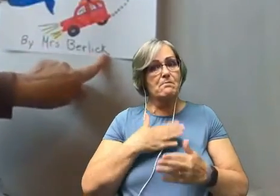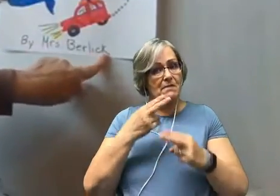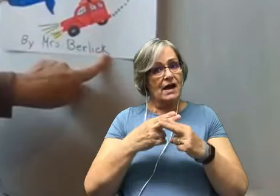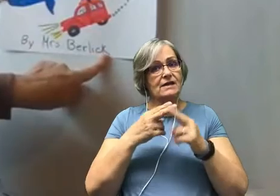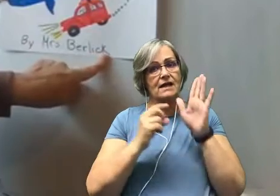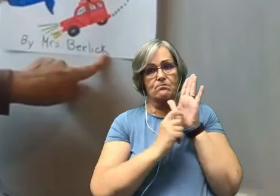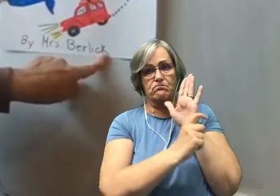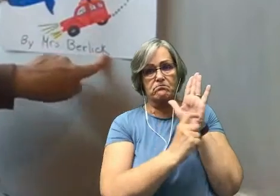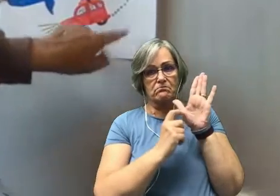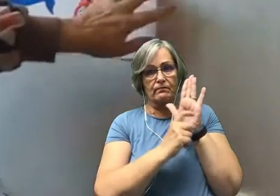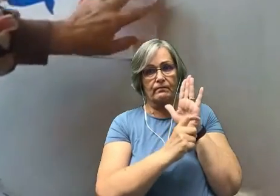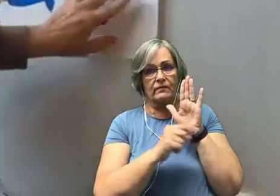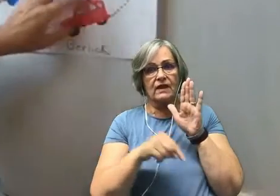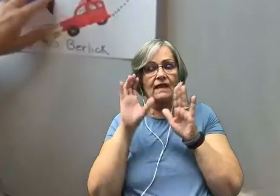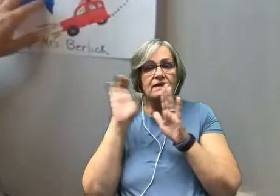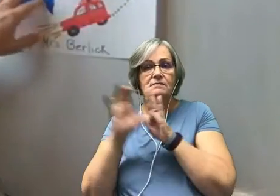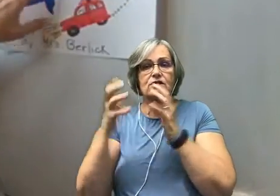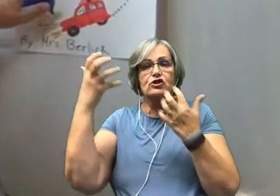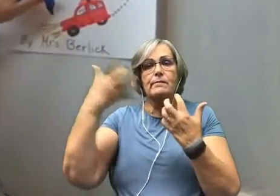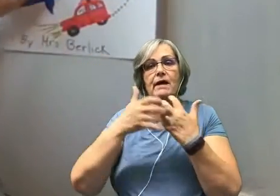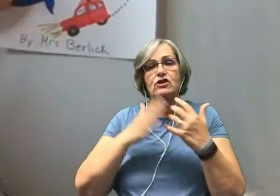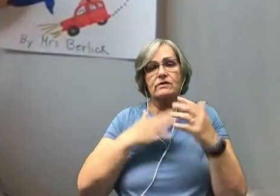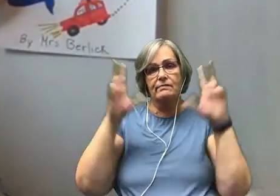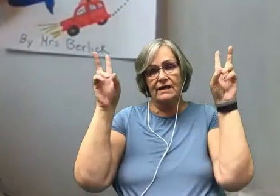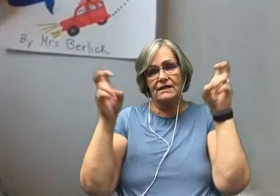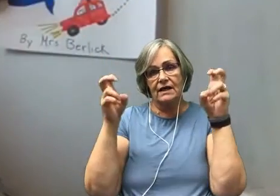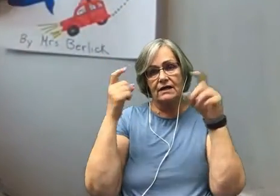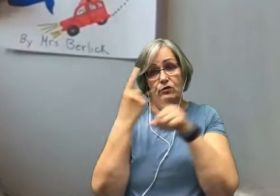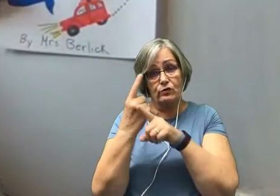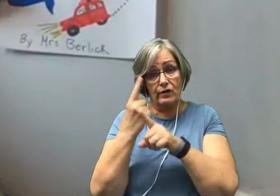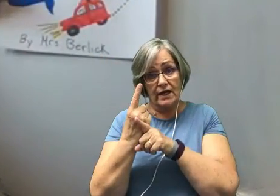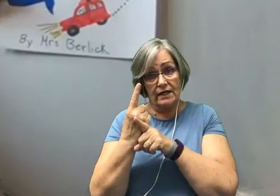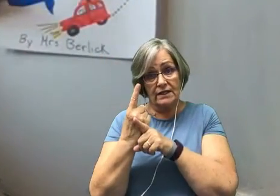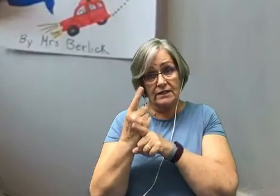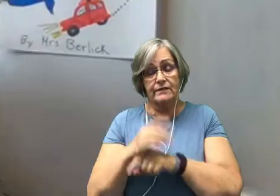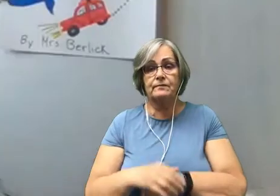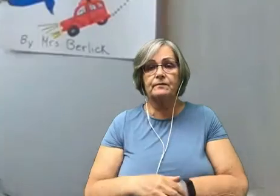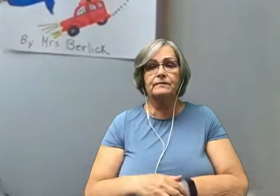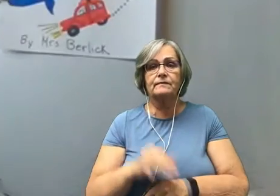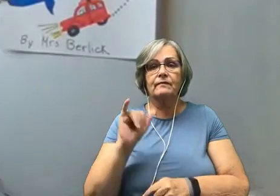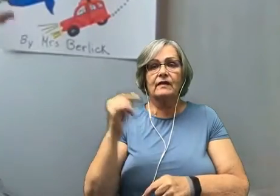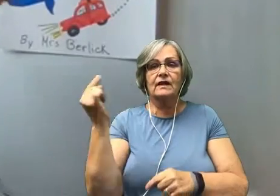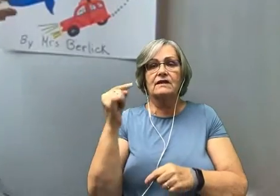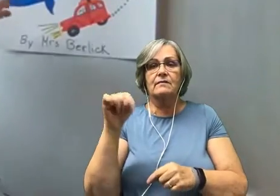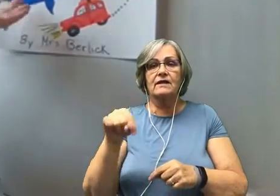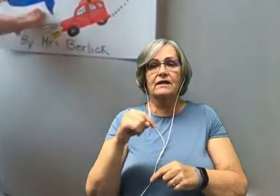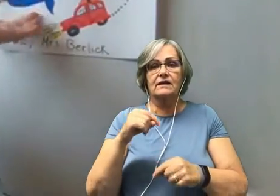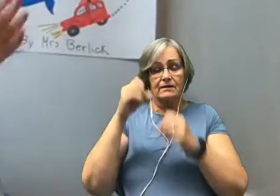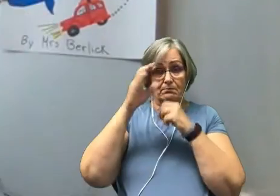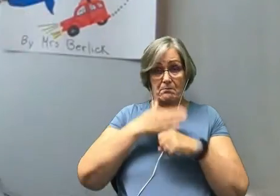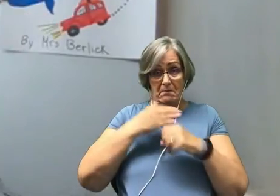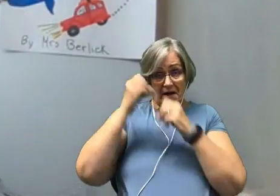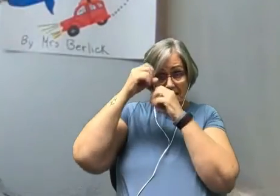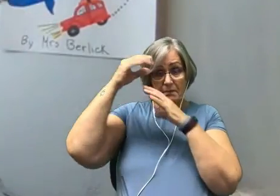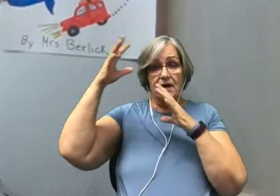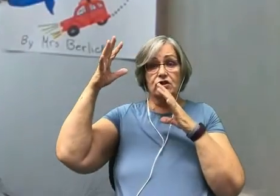on the bottom. And this picture has to match my title, right? So that's just something that was in